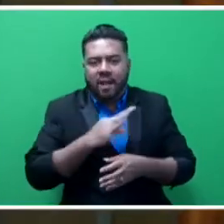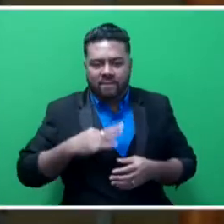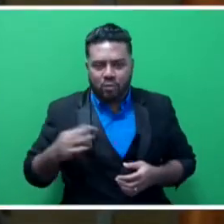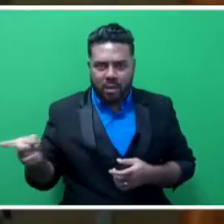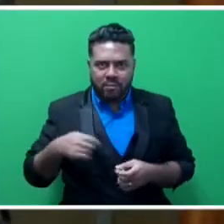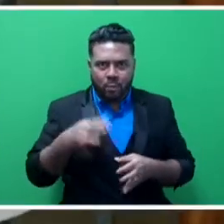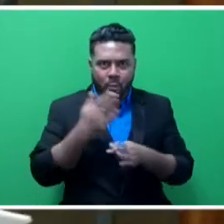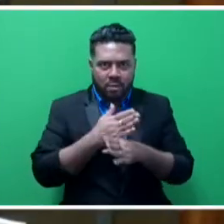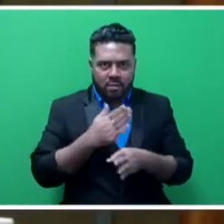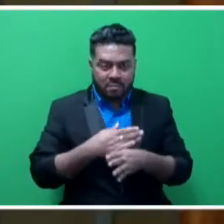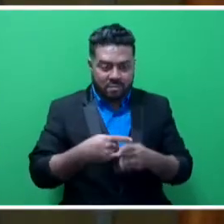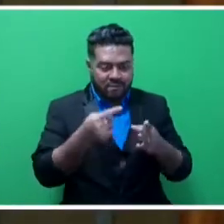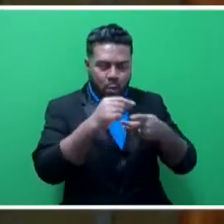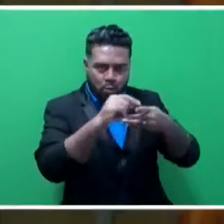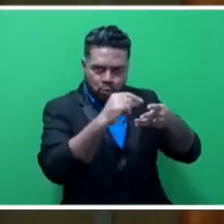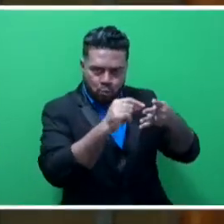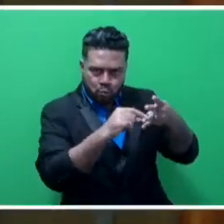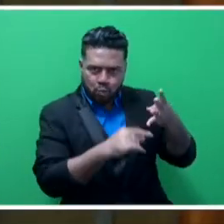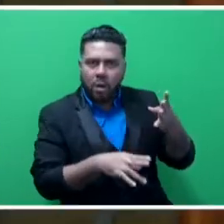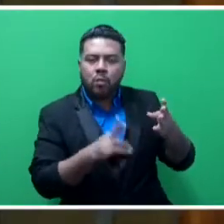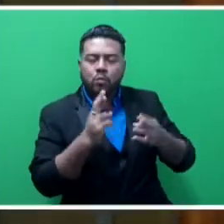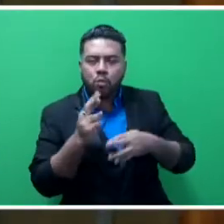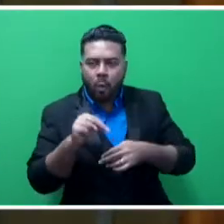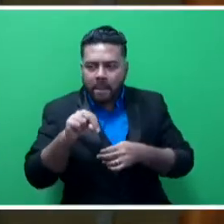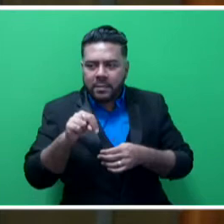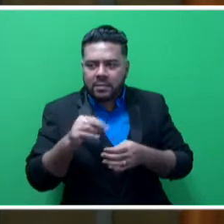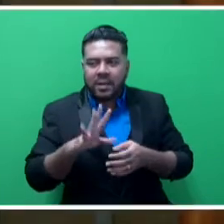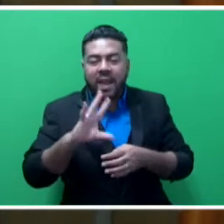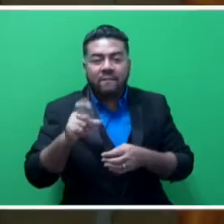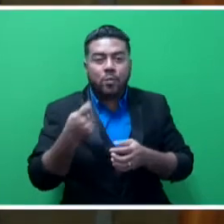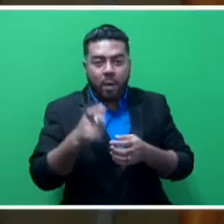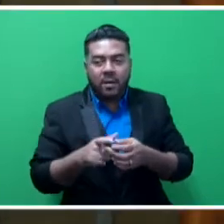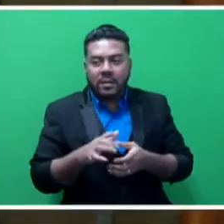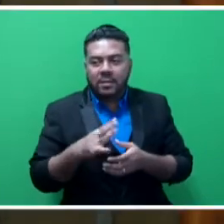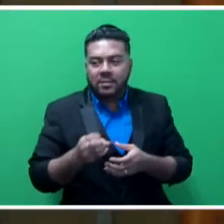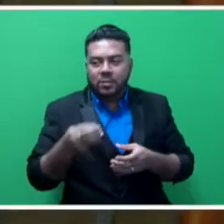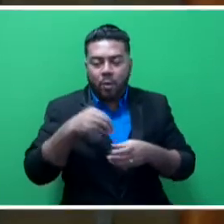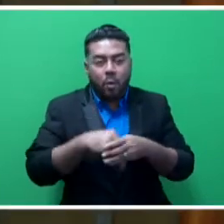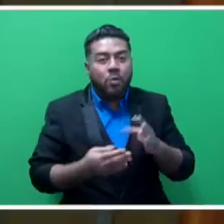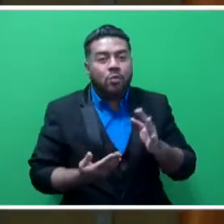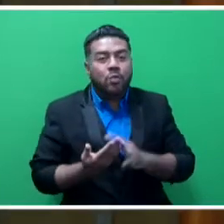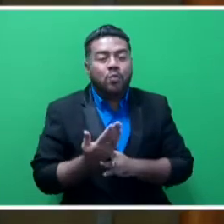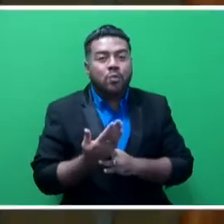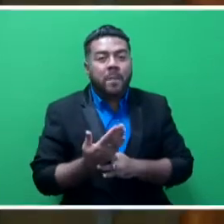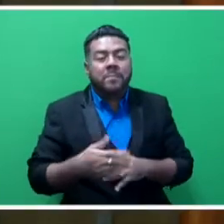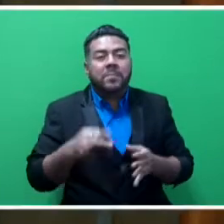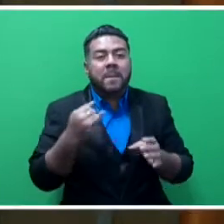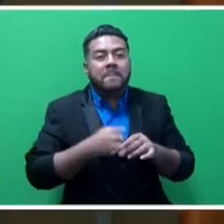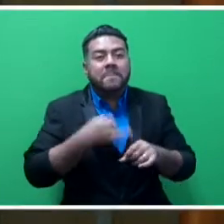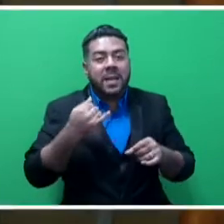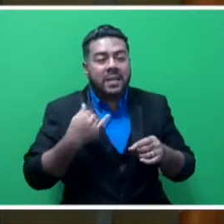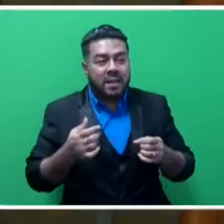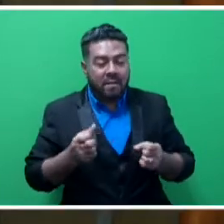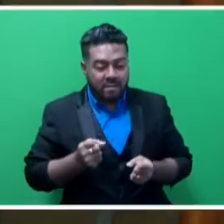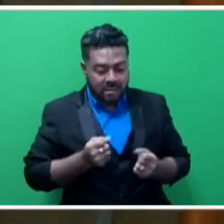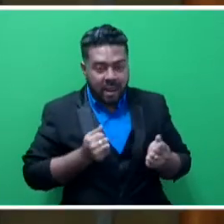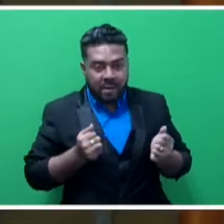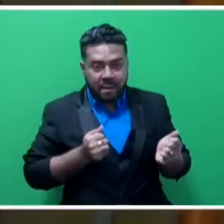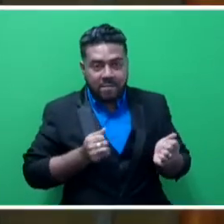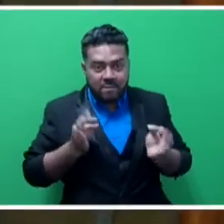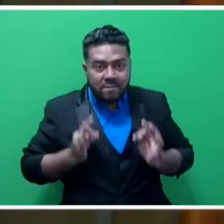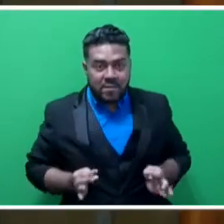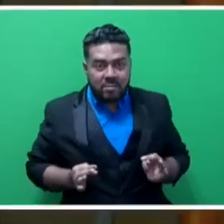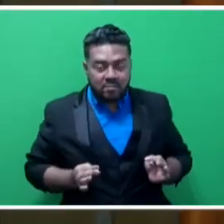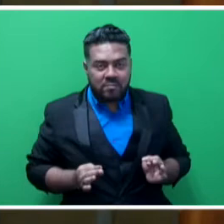for selection that everyone has to go through, such as the medical fitness and later face-to-face